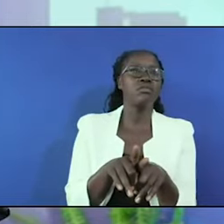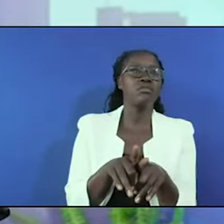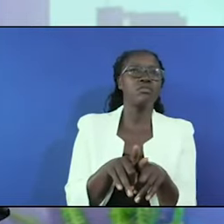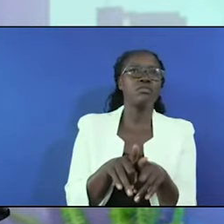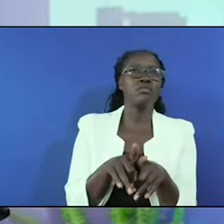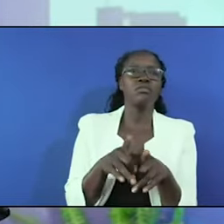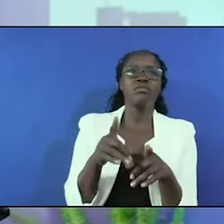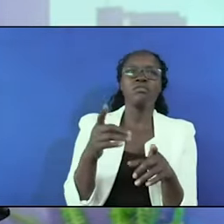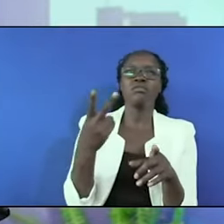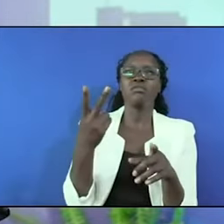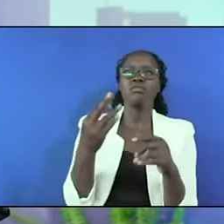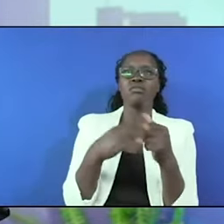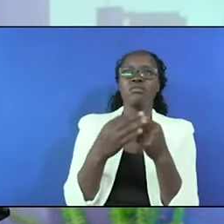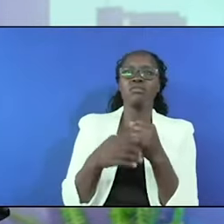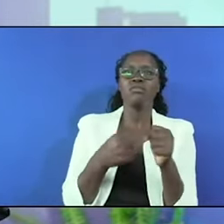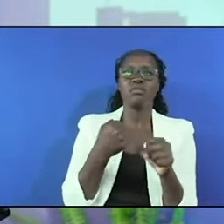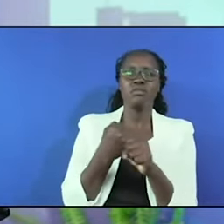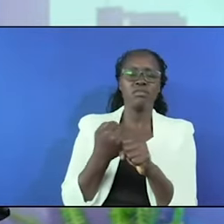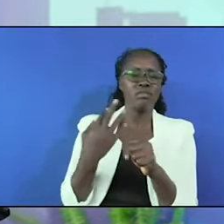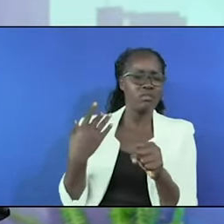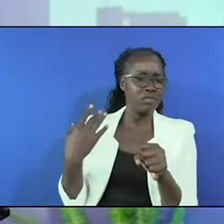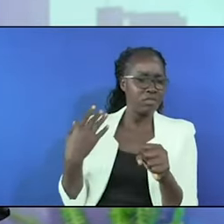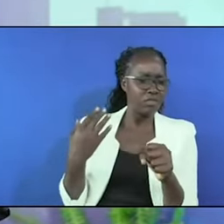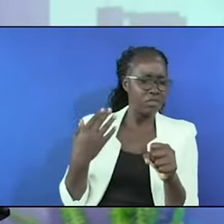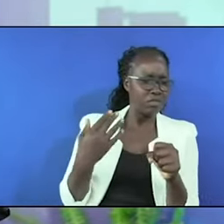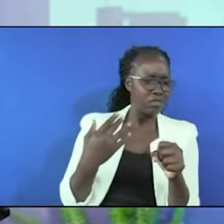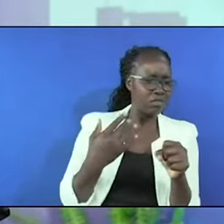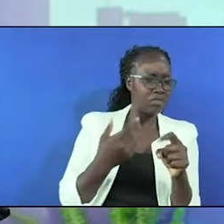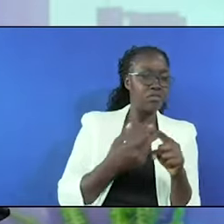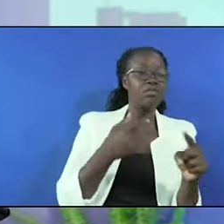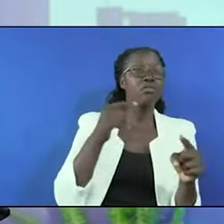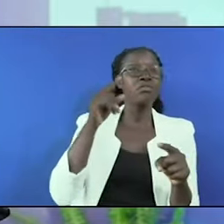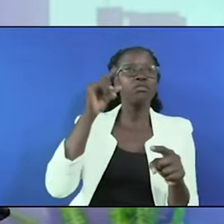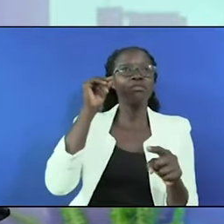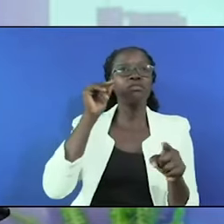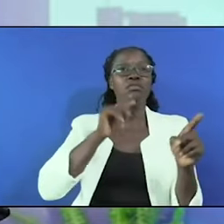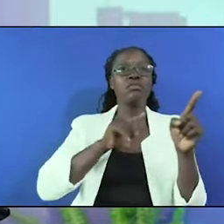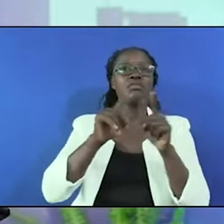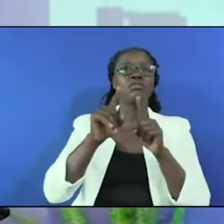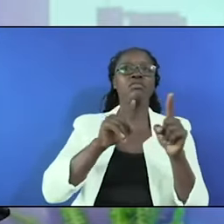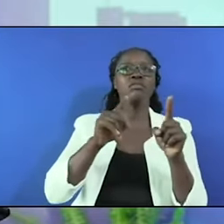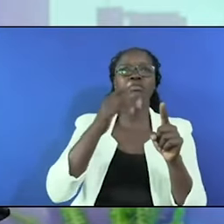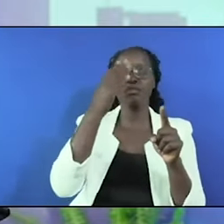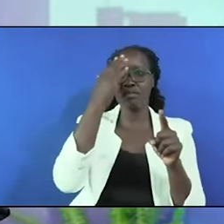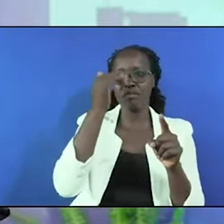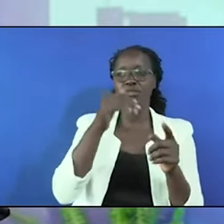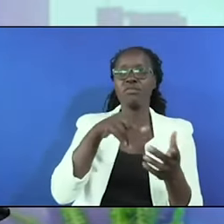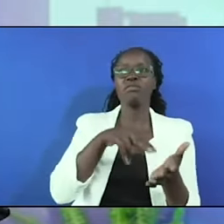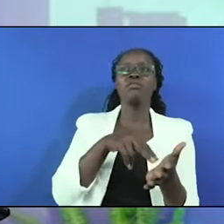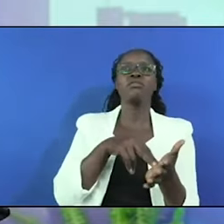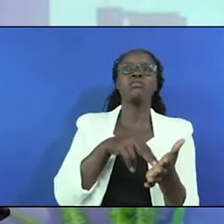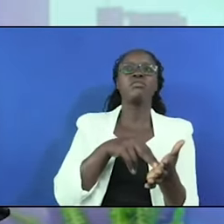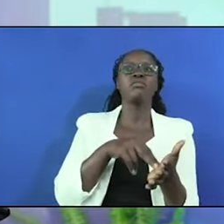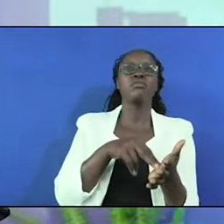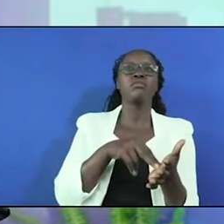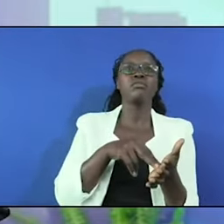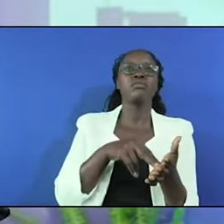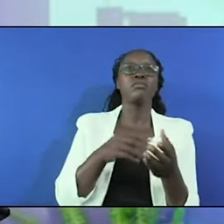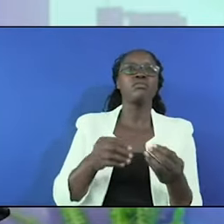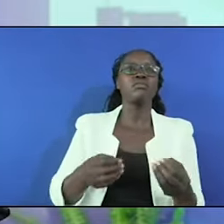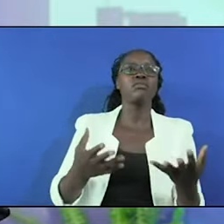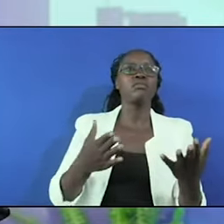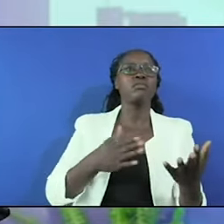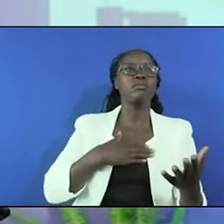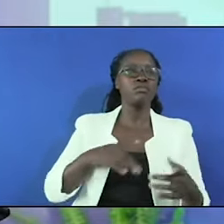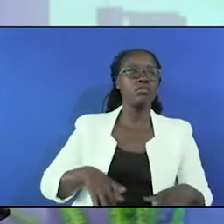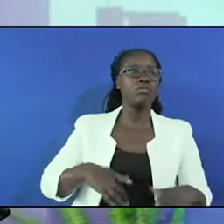road. And I was coming, as I was coming from Mombasa, because I stood up and gave my life